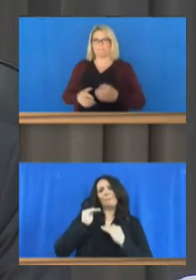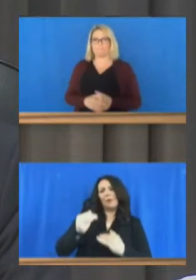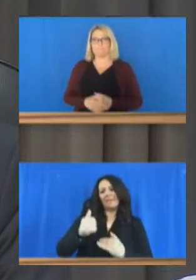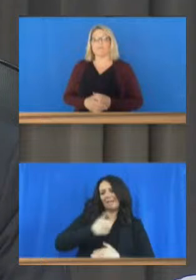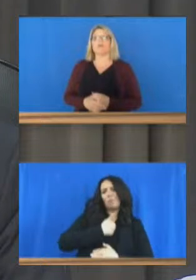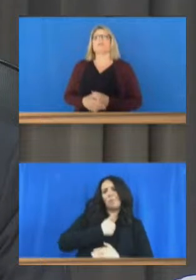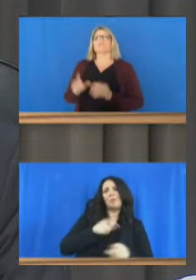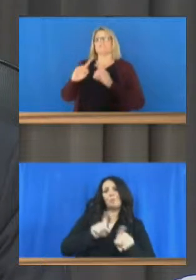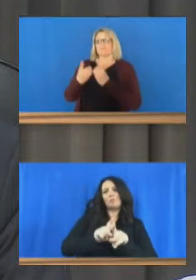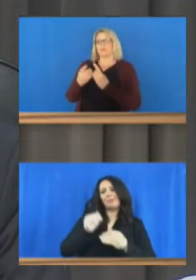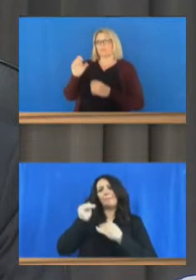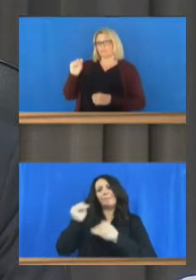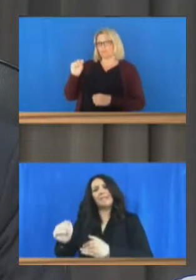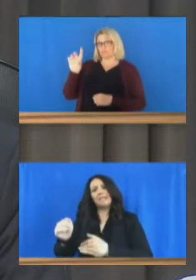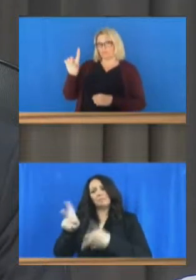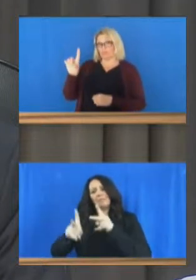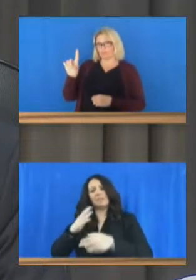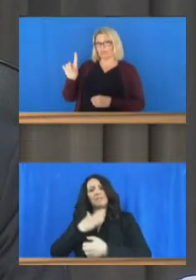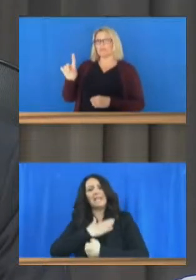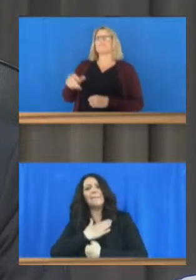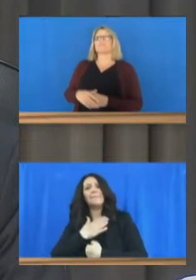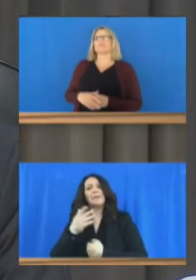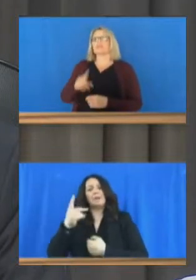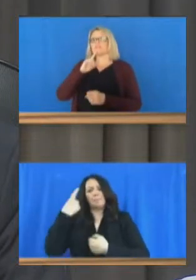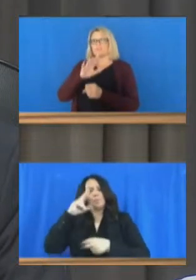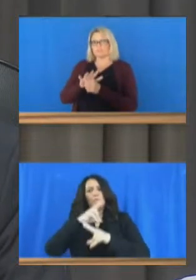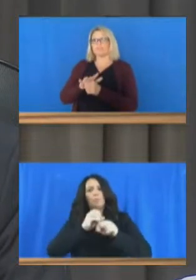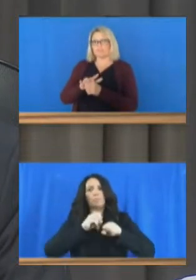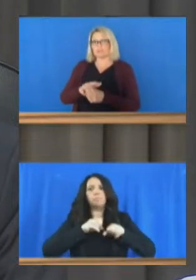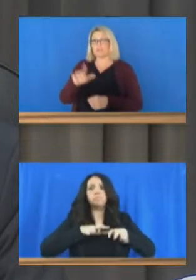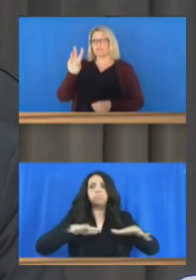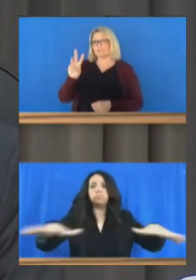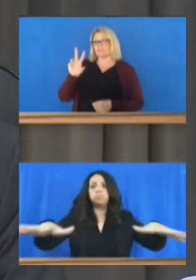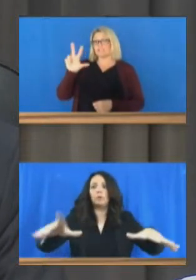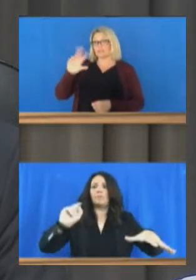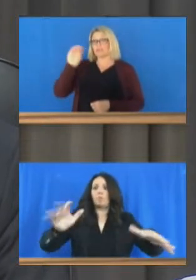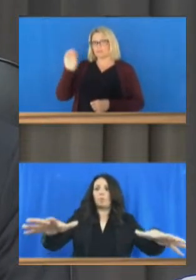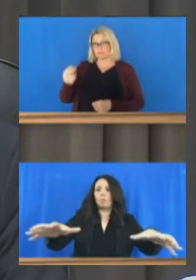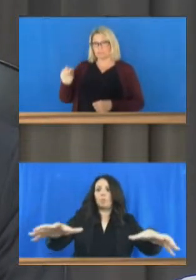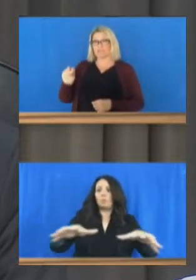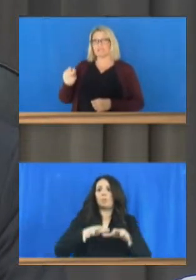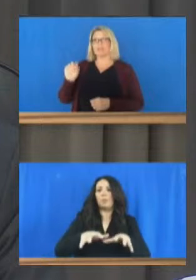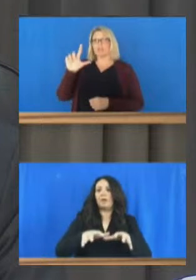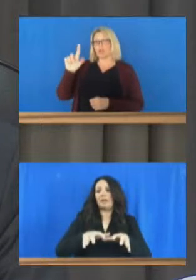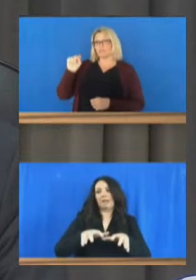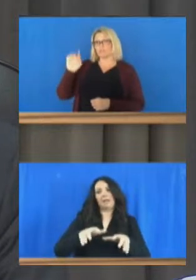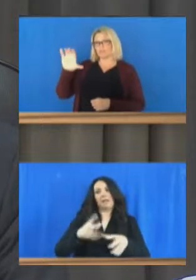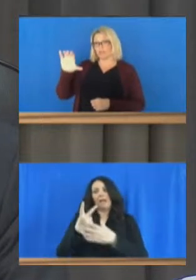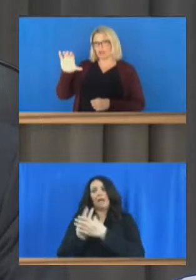anyone 40 years of age and older is now eligible to schedule an appointment online at